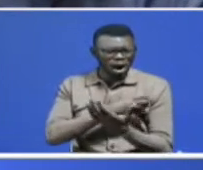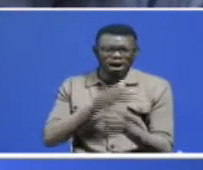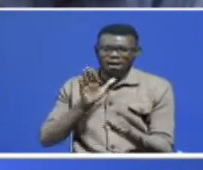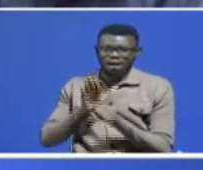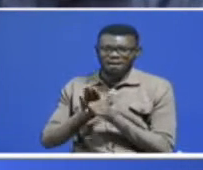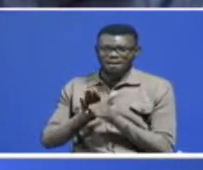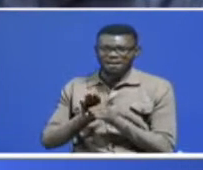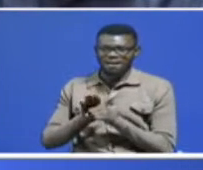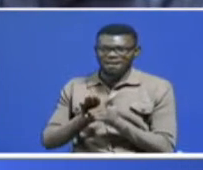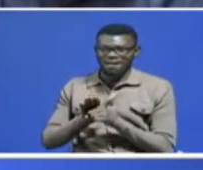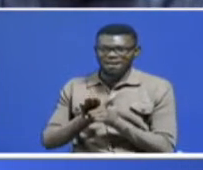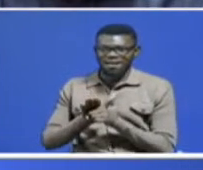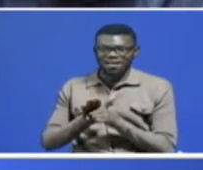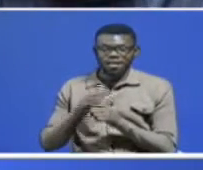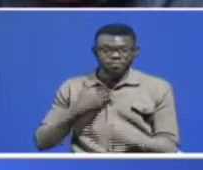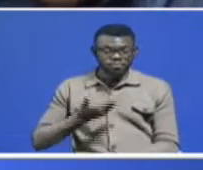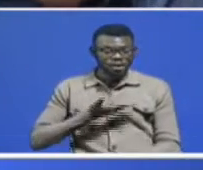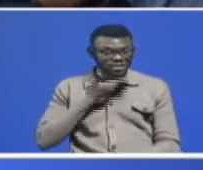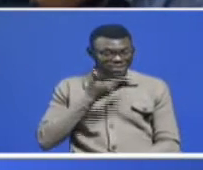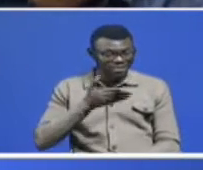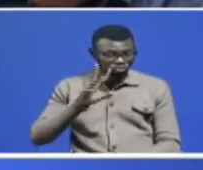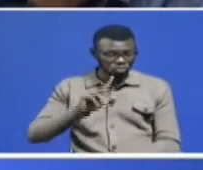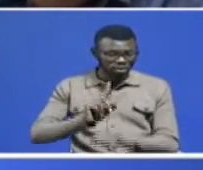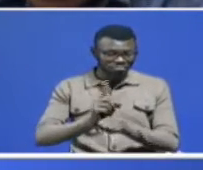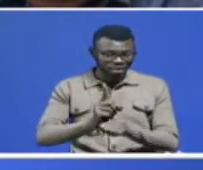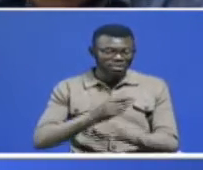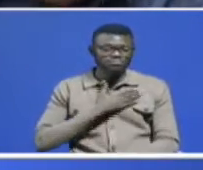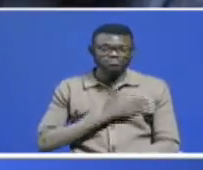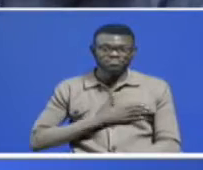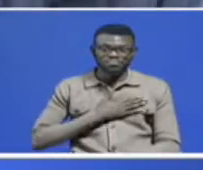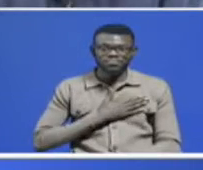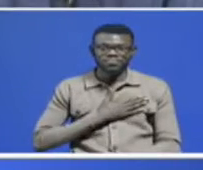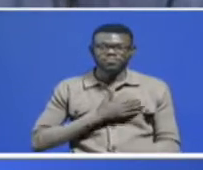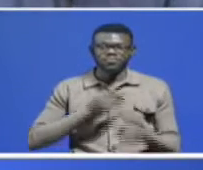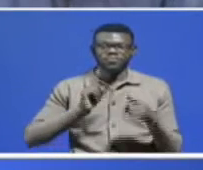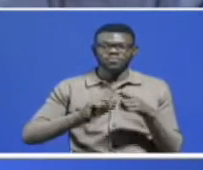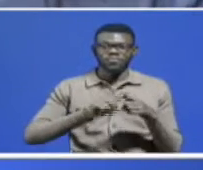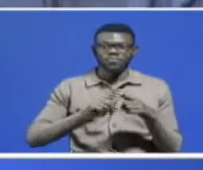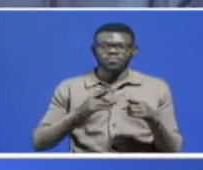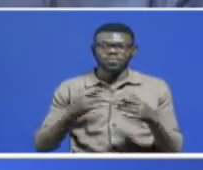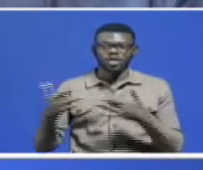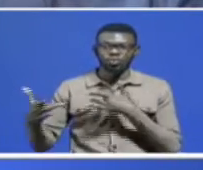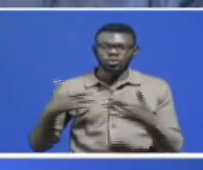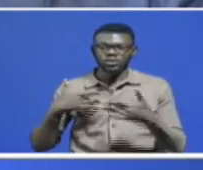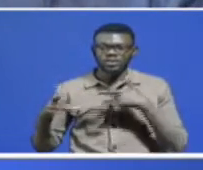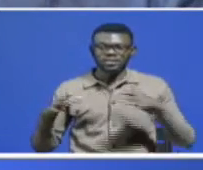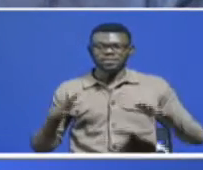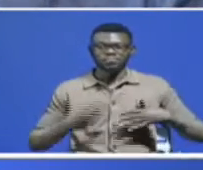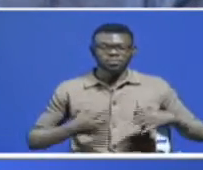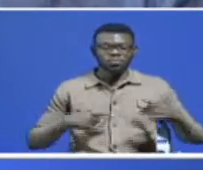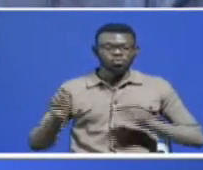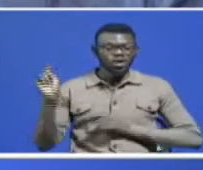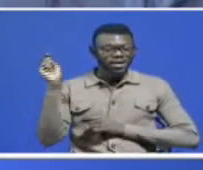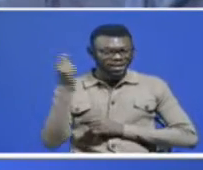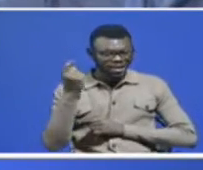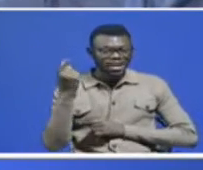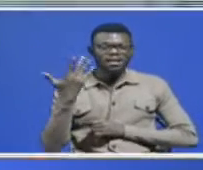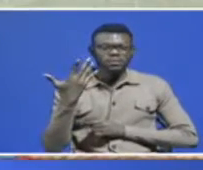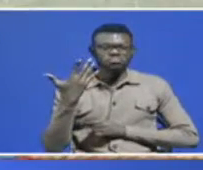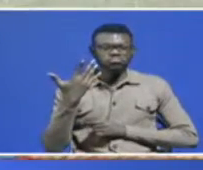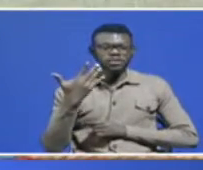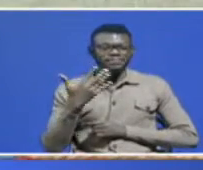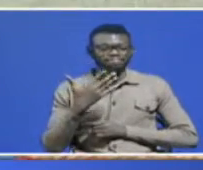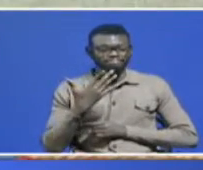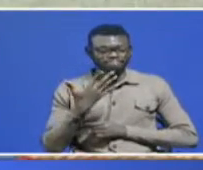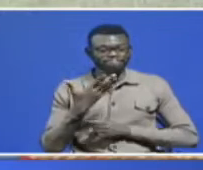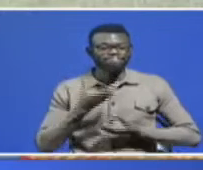I can quickly reply to that in two minutes, if you allow me. Number one, I think the concern that Kenyans expressed with the appointing authority